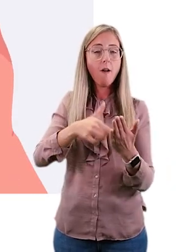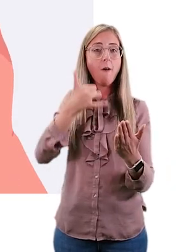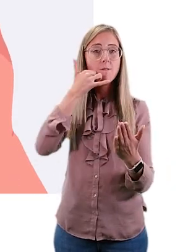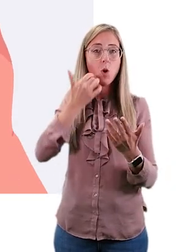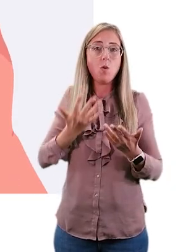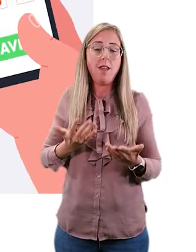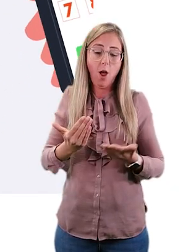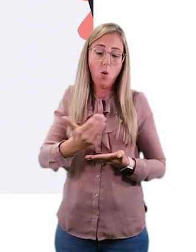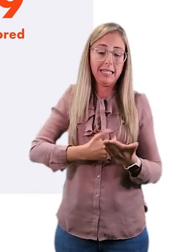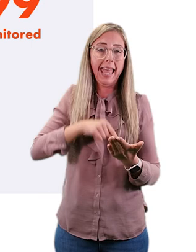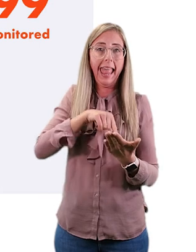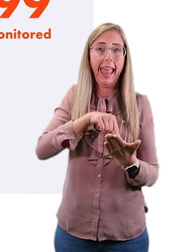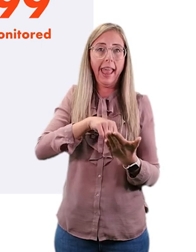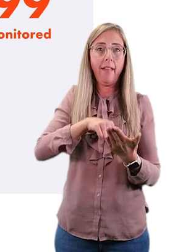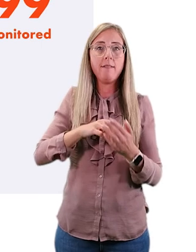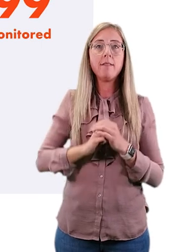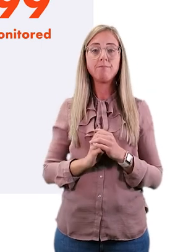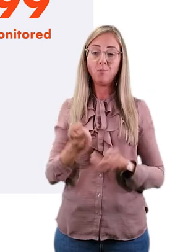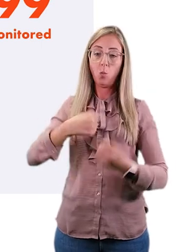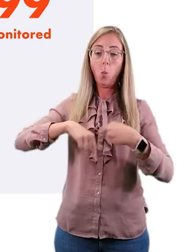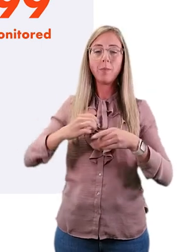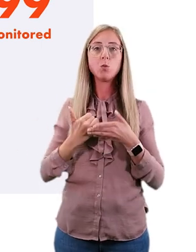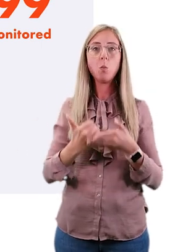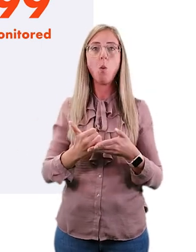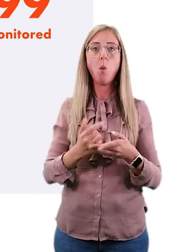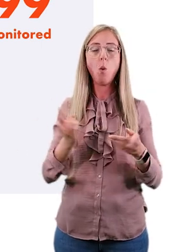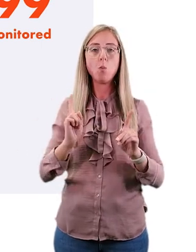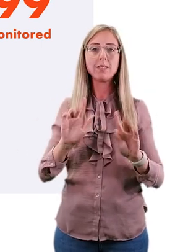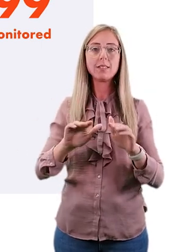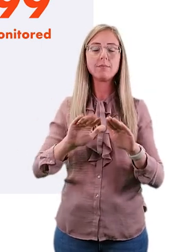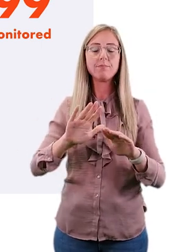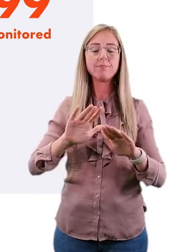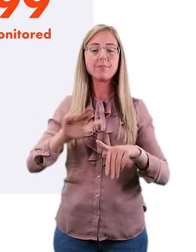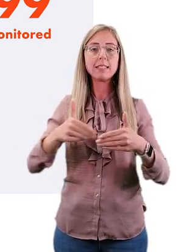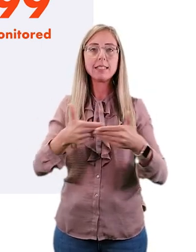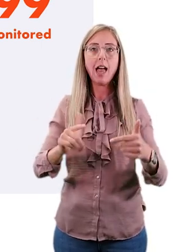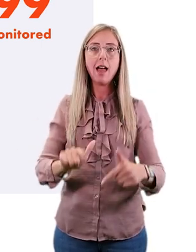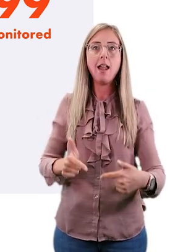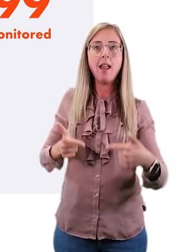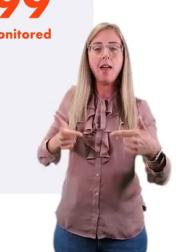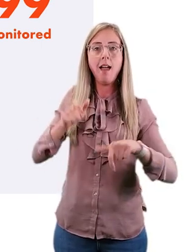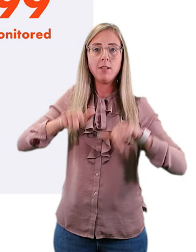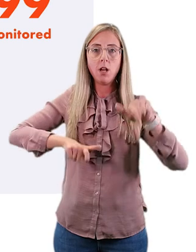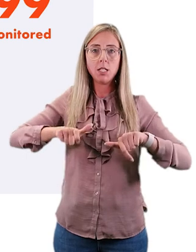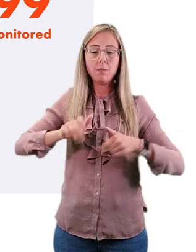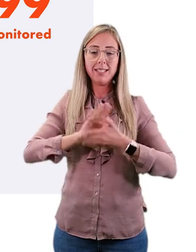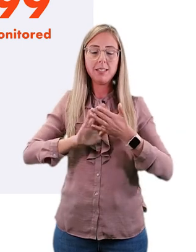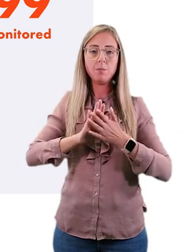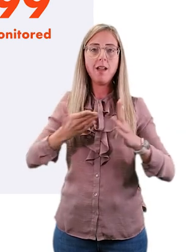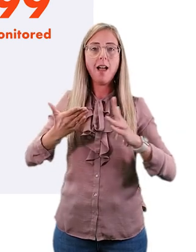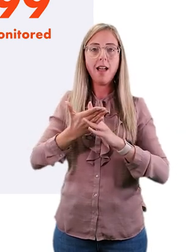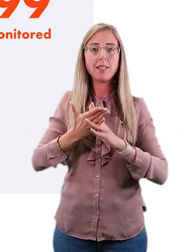now? We support SignLive for customers who need to contact us via British Sign Language.